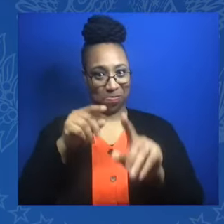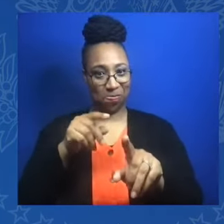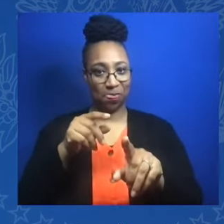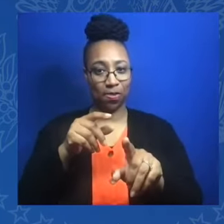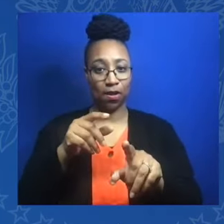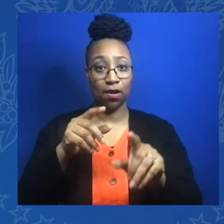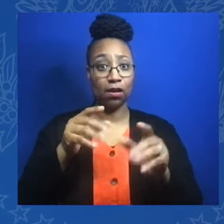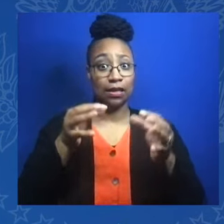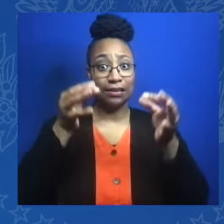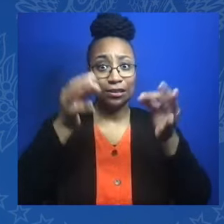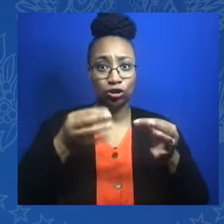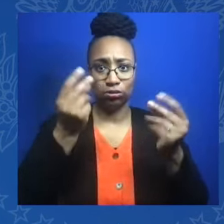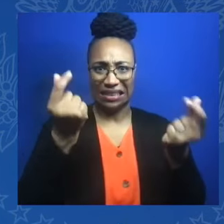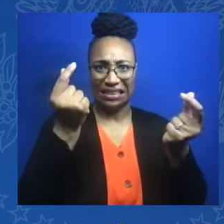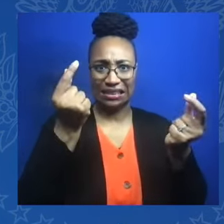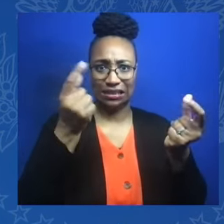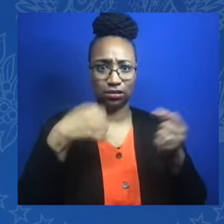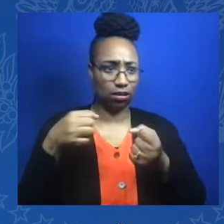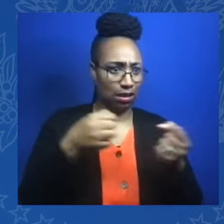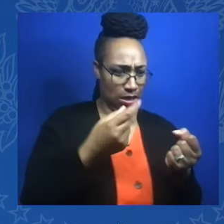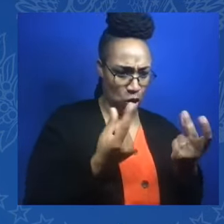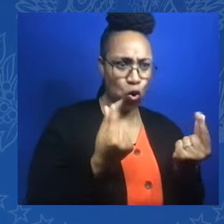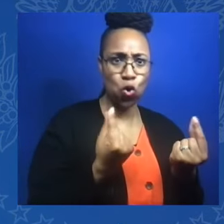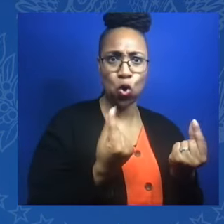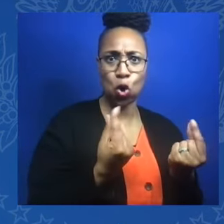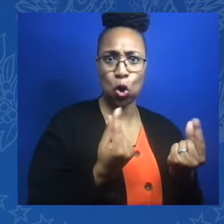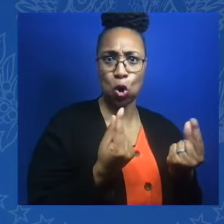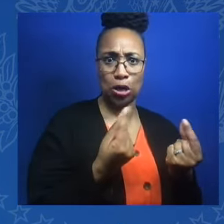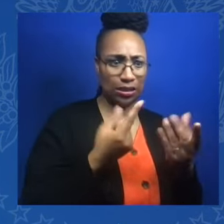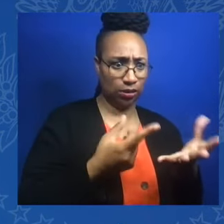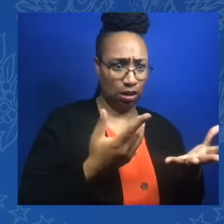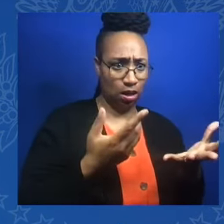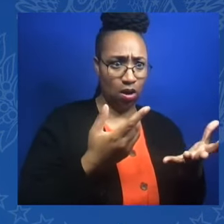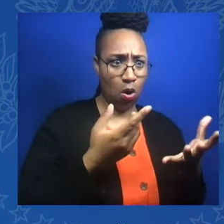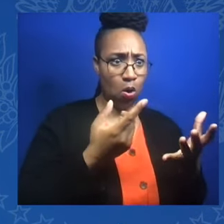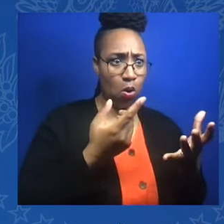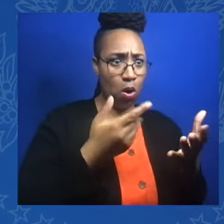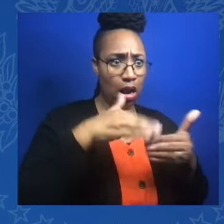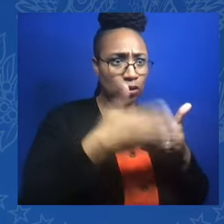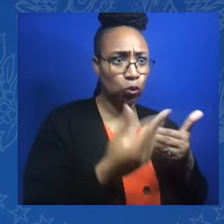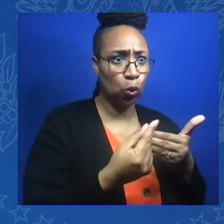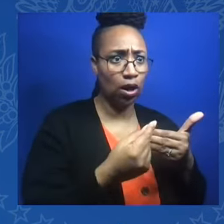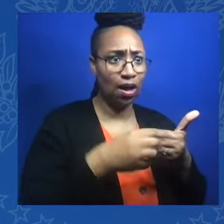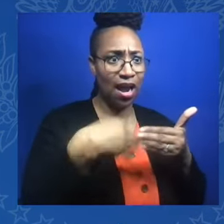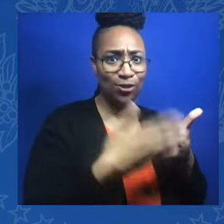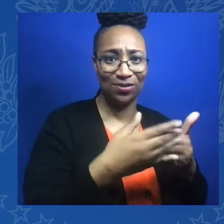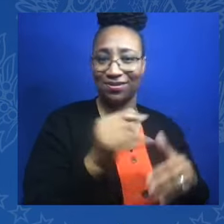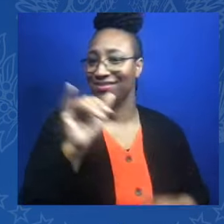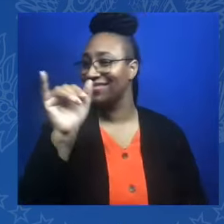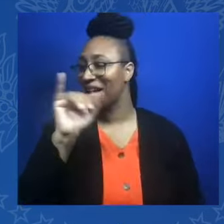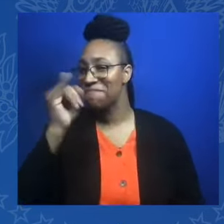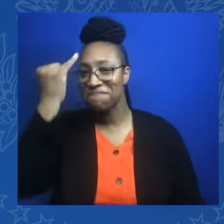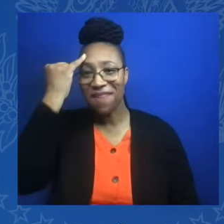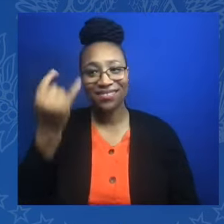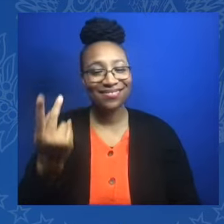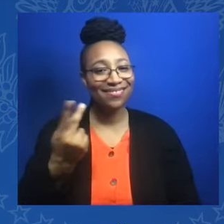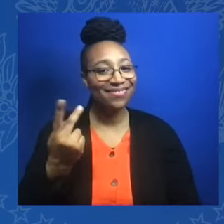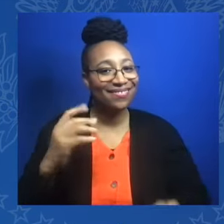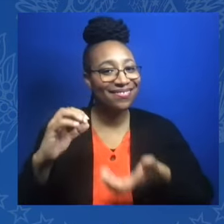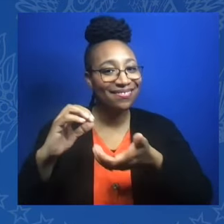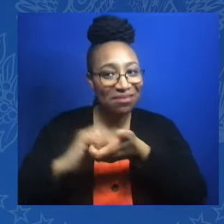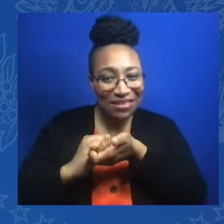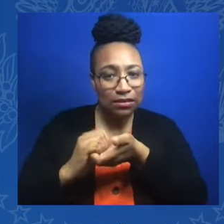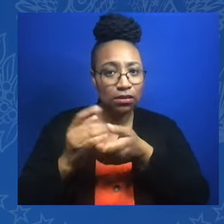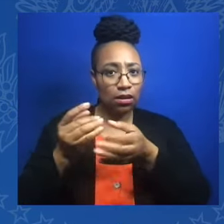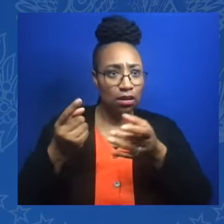world for decades to come. It happens every 5 or 6 generations, but we're at that point. Nothing gives me greater confidence